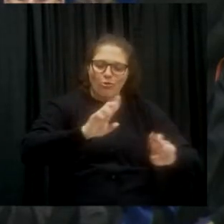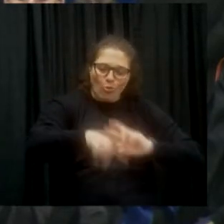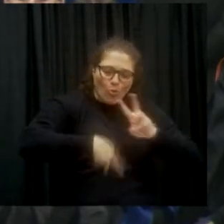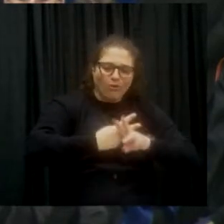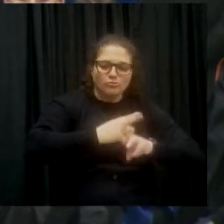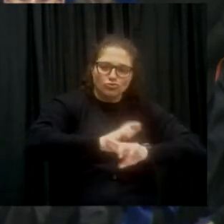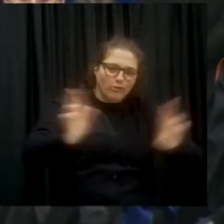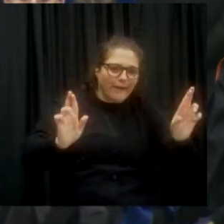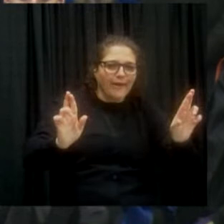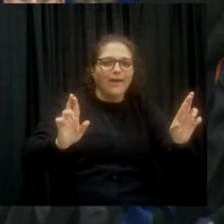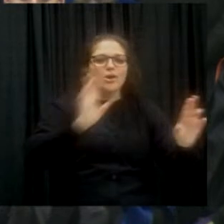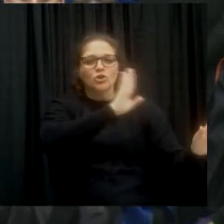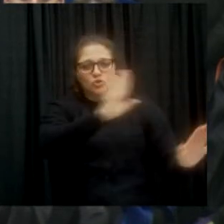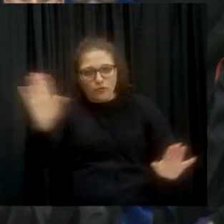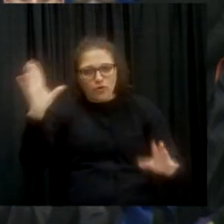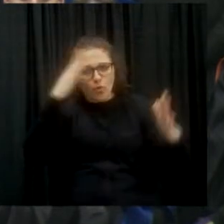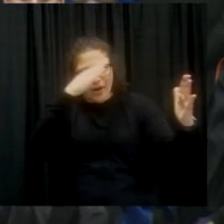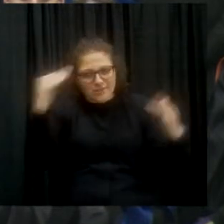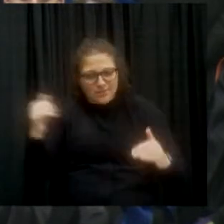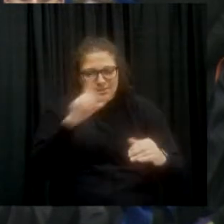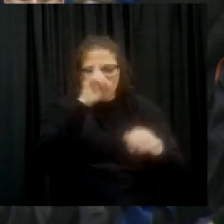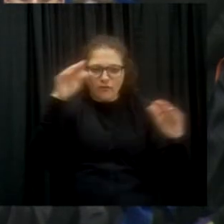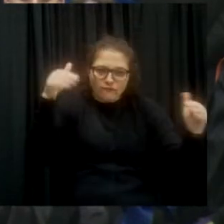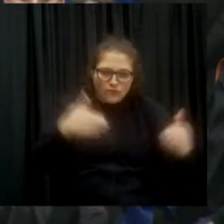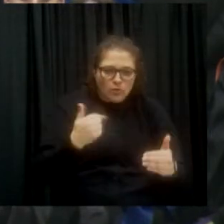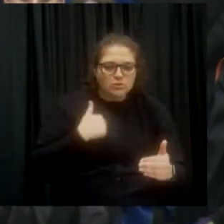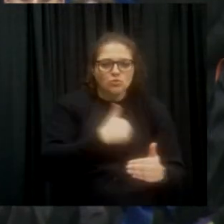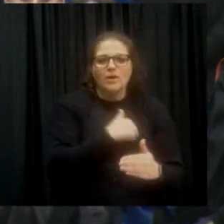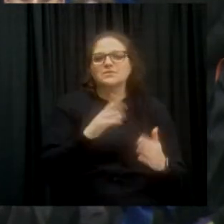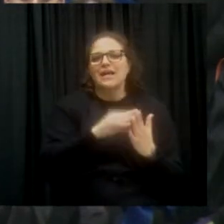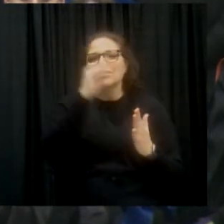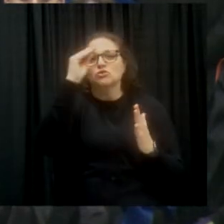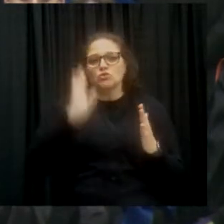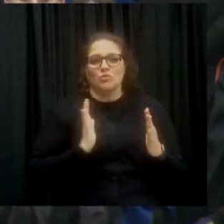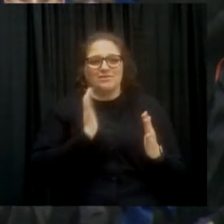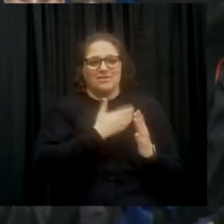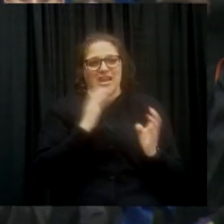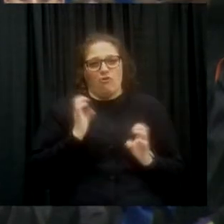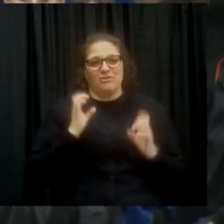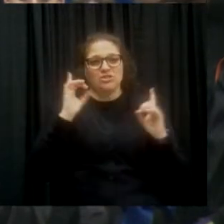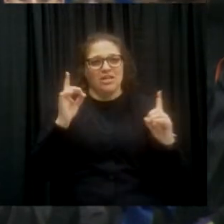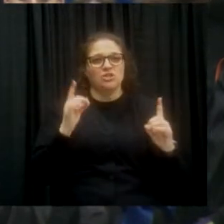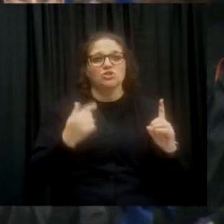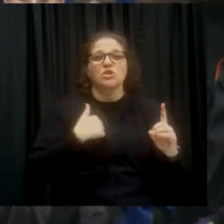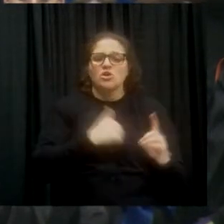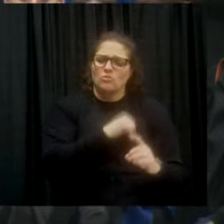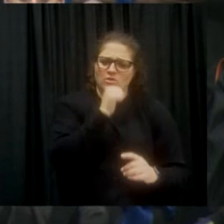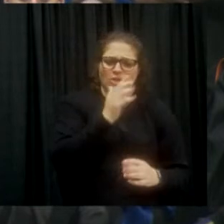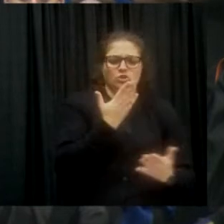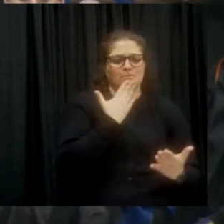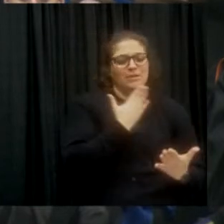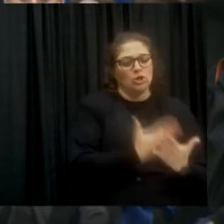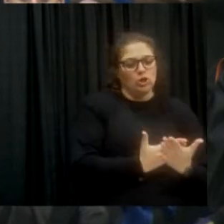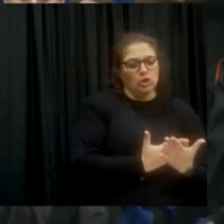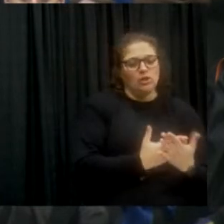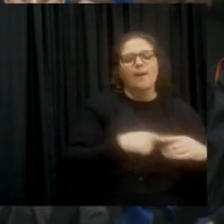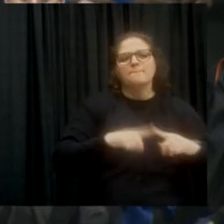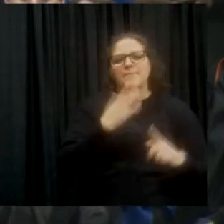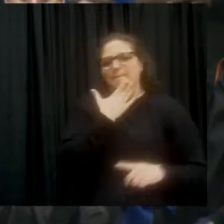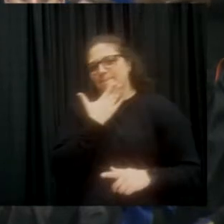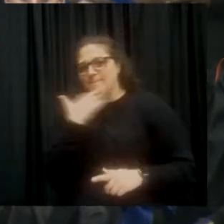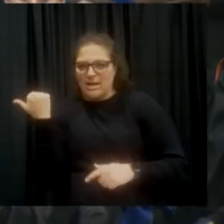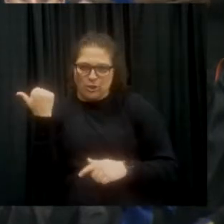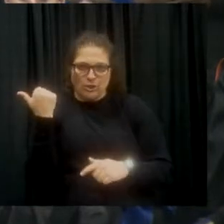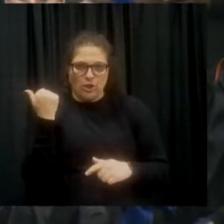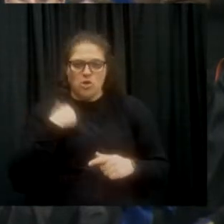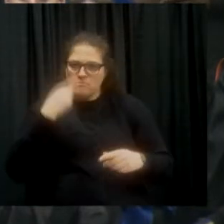in saying that because of your expectations and dedication to us as students and our education, we won't just be good, but we'll be better.